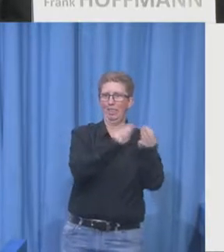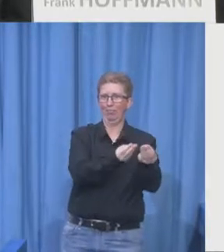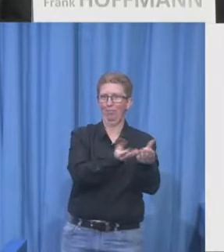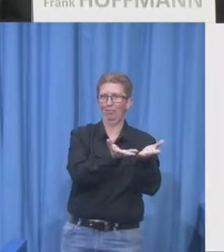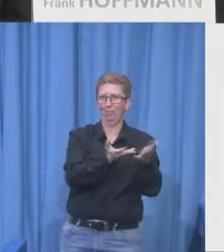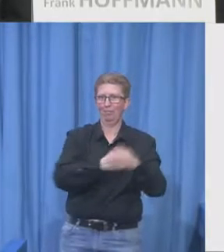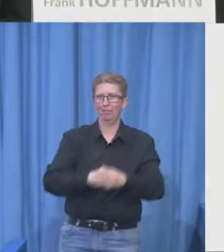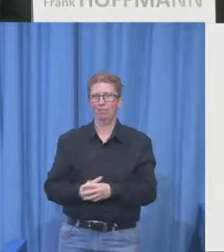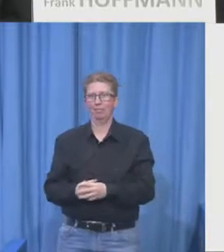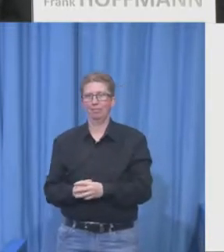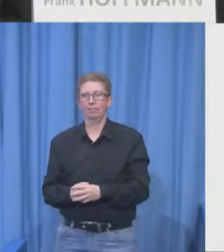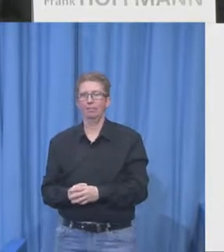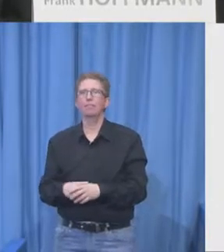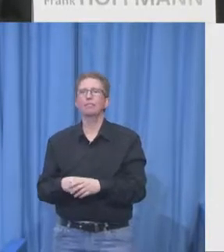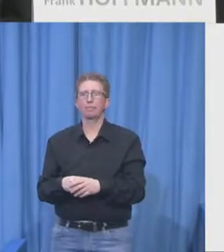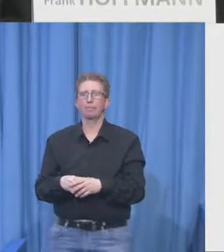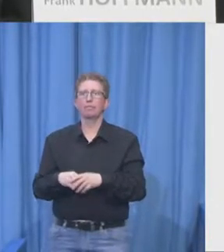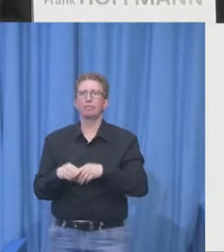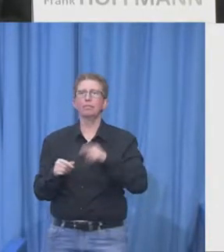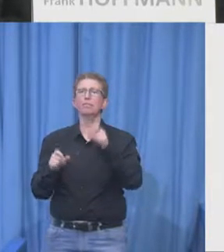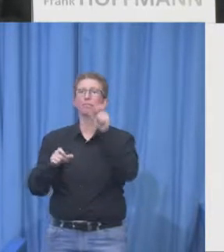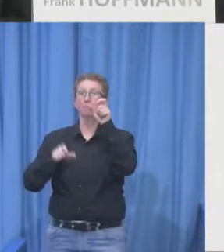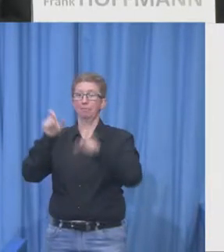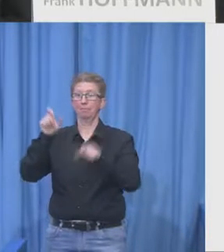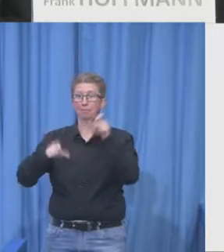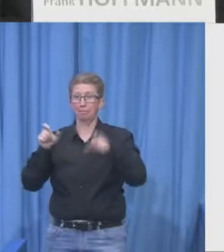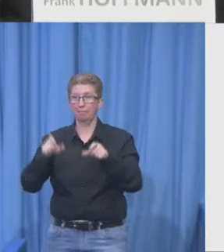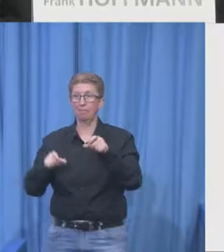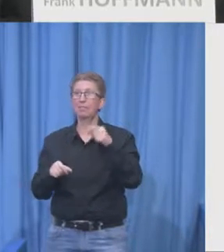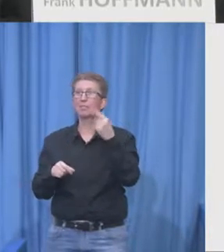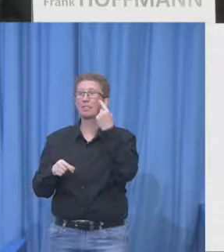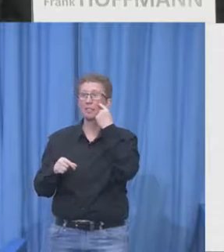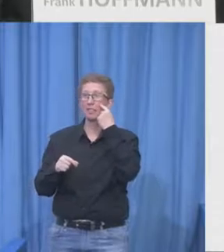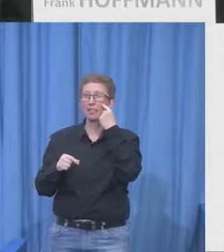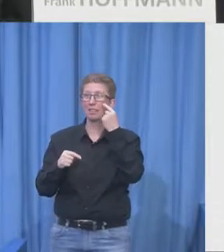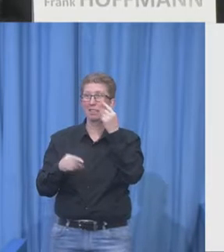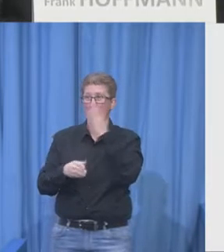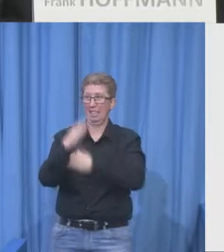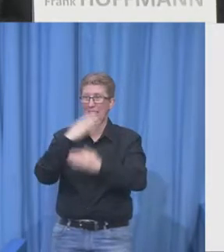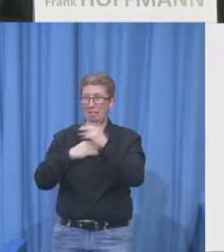the countries which we call the developing countries. More than